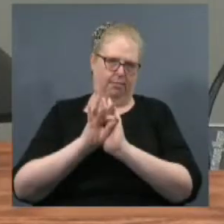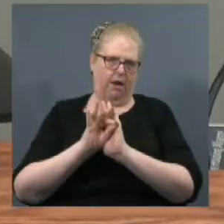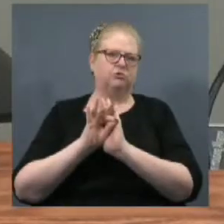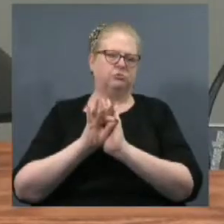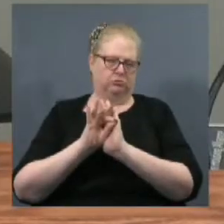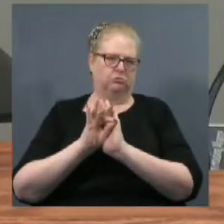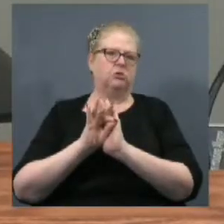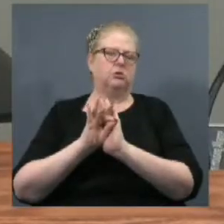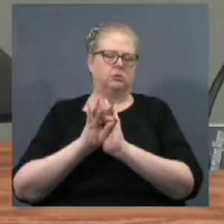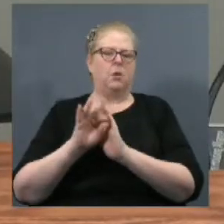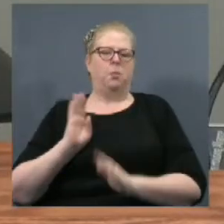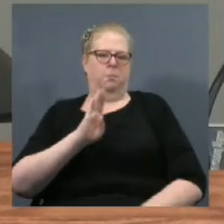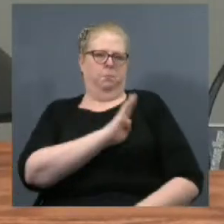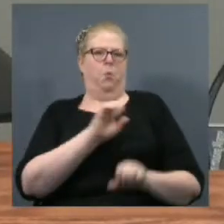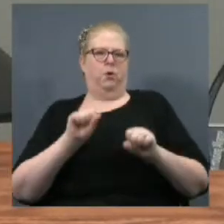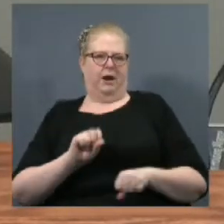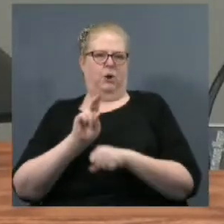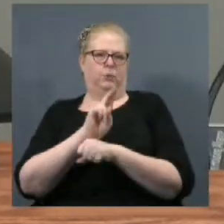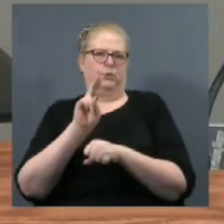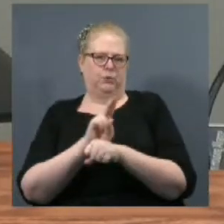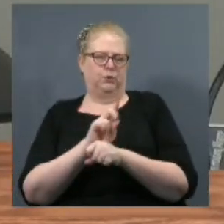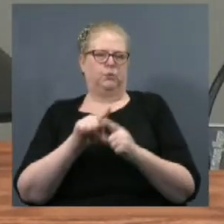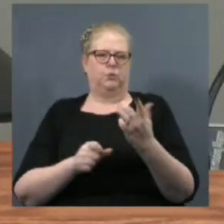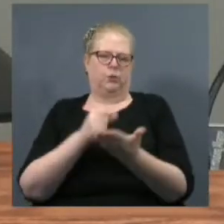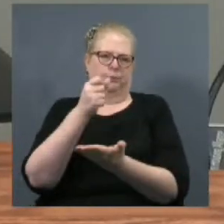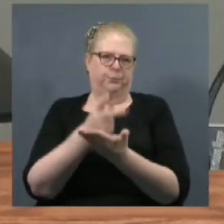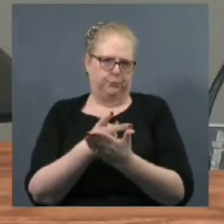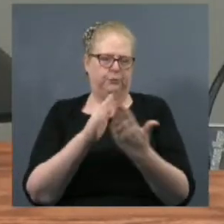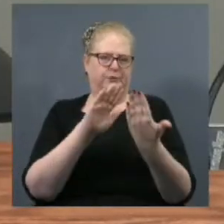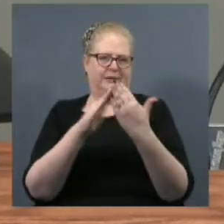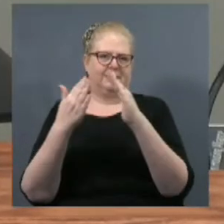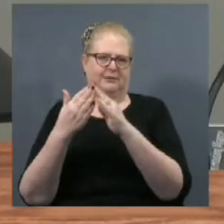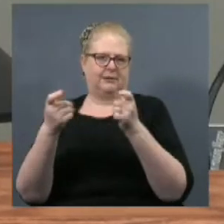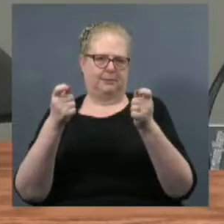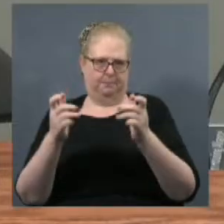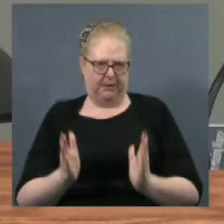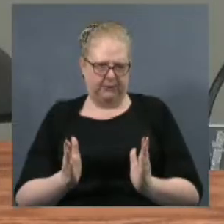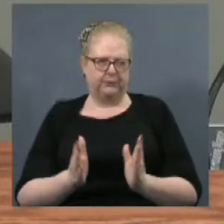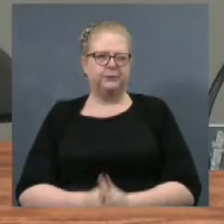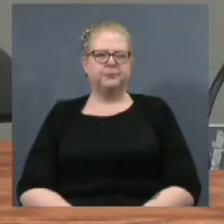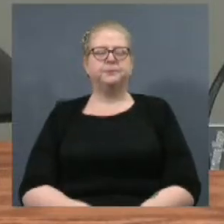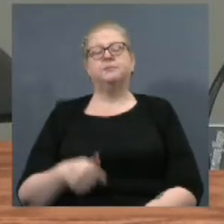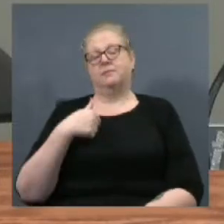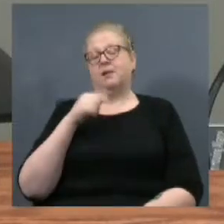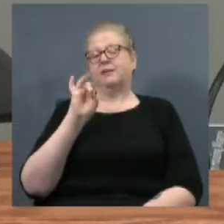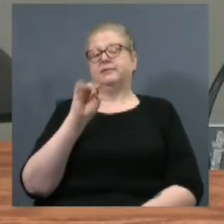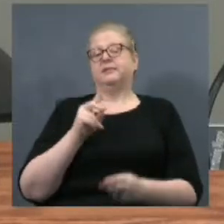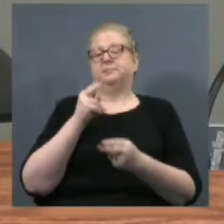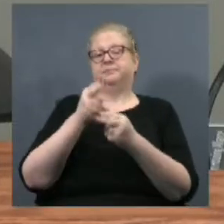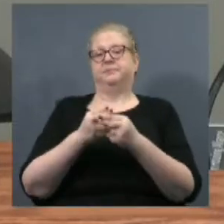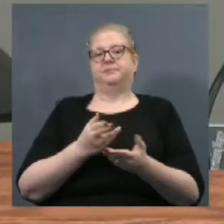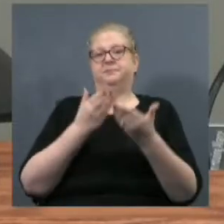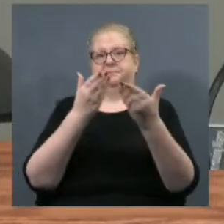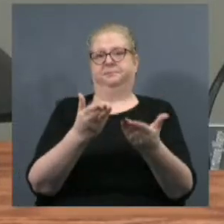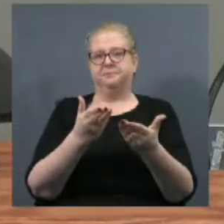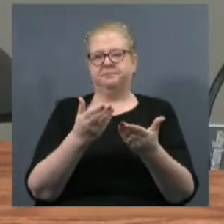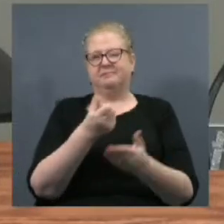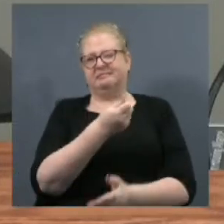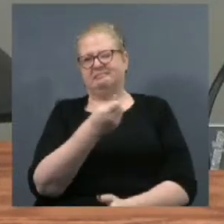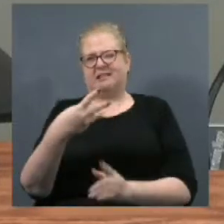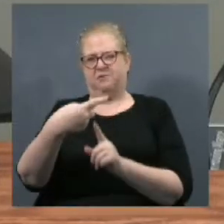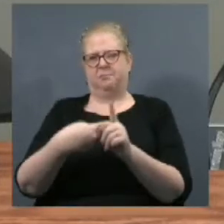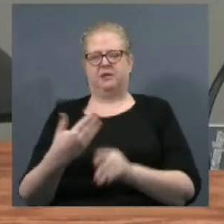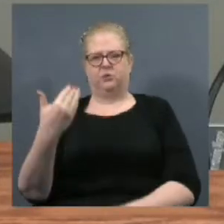to approve a city manager. And I brought this up several months ago when we were